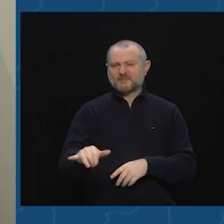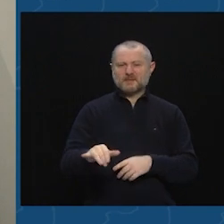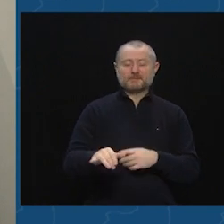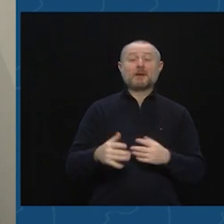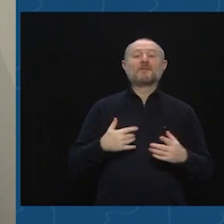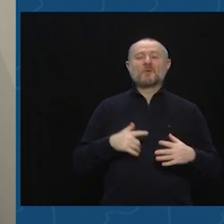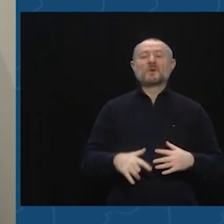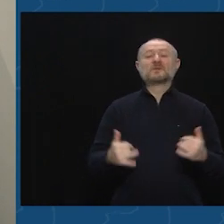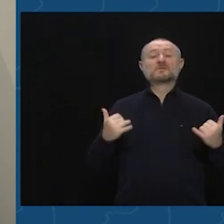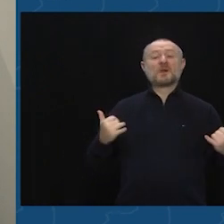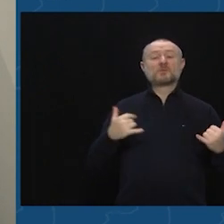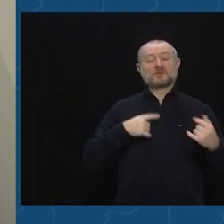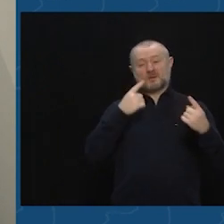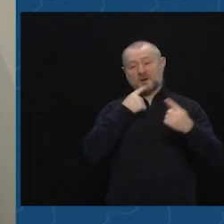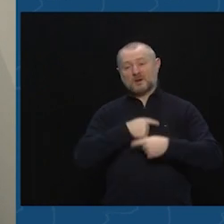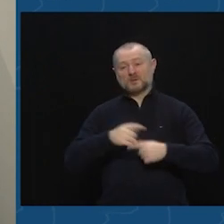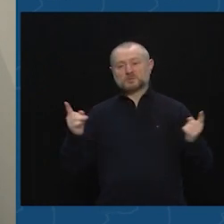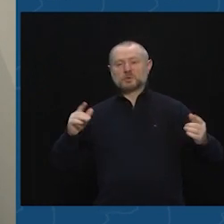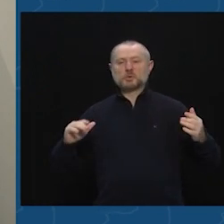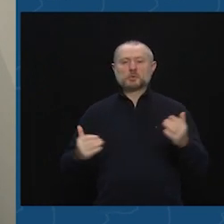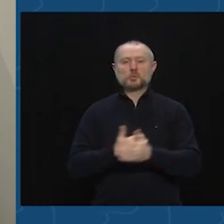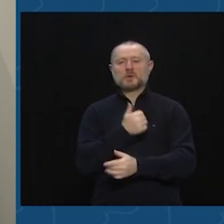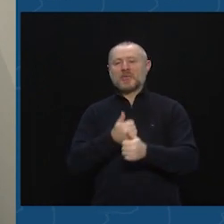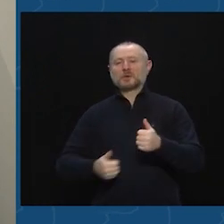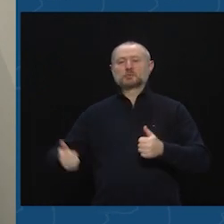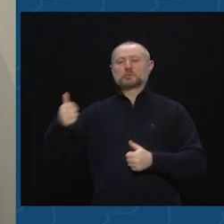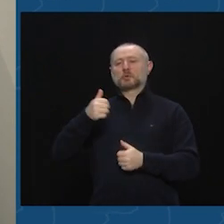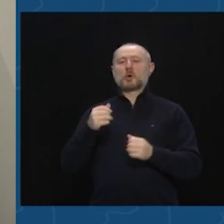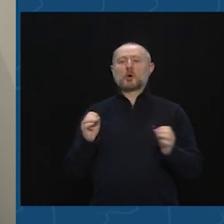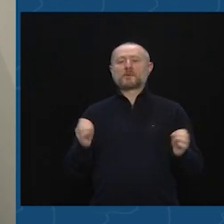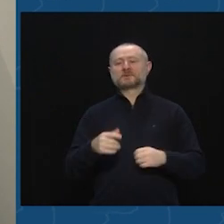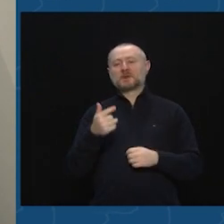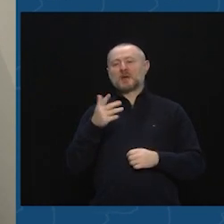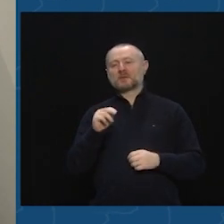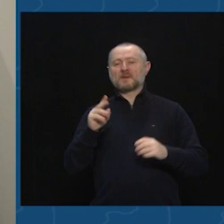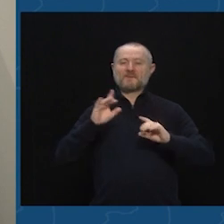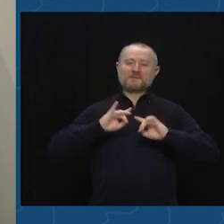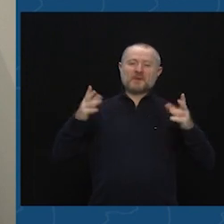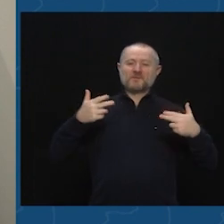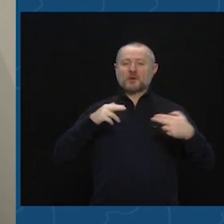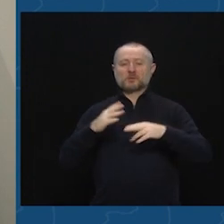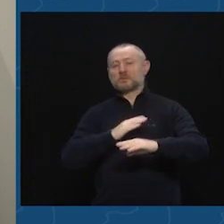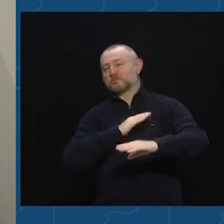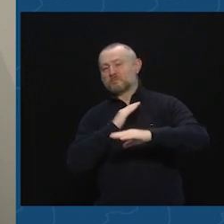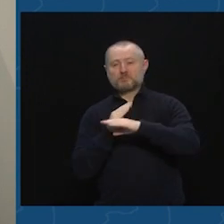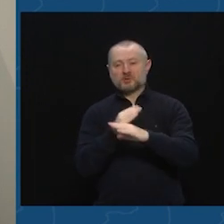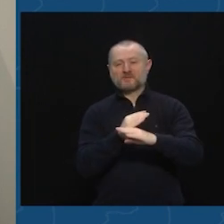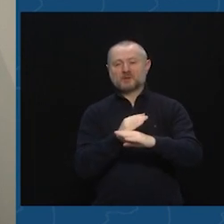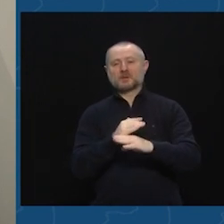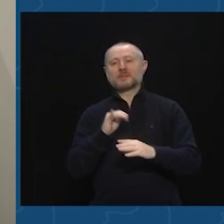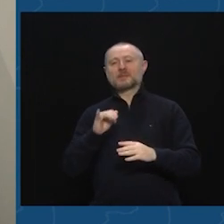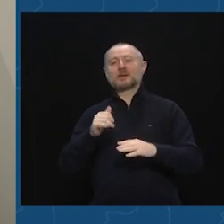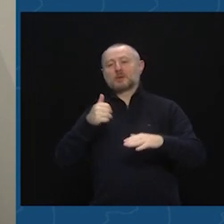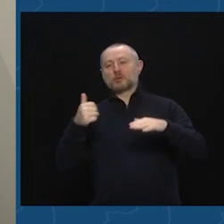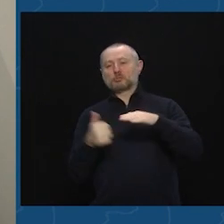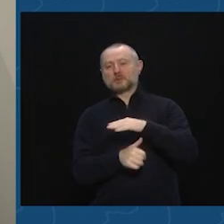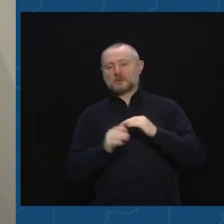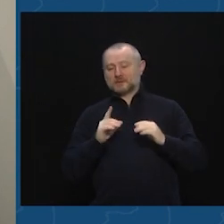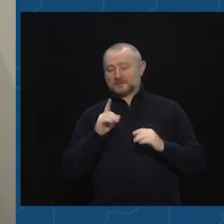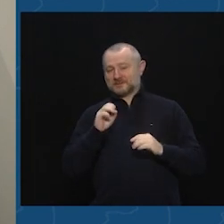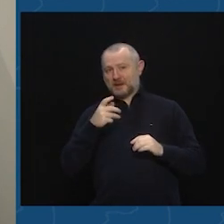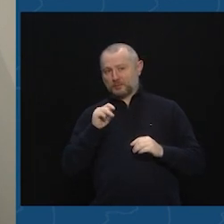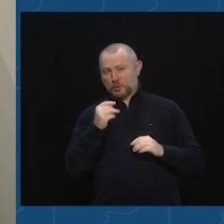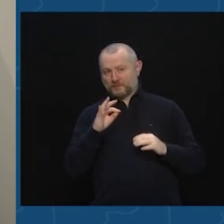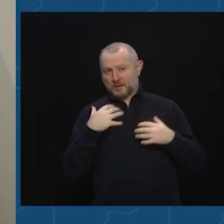new Office of Gun Violence Prevention. It is embedded in the Department of Health. And this is going to make sure that we're looking at all